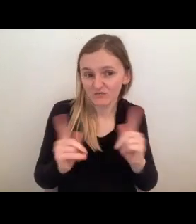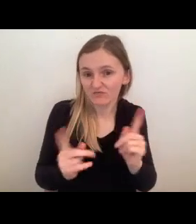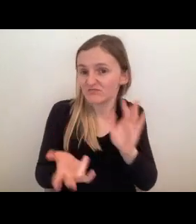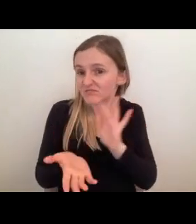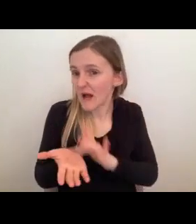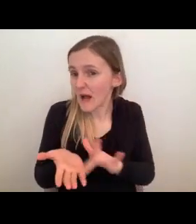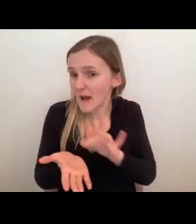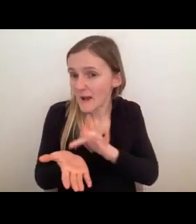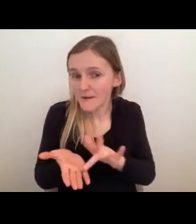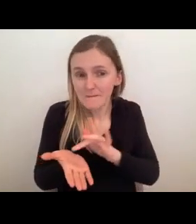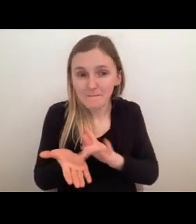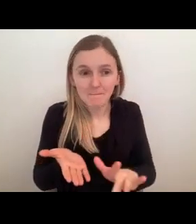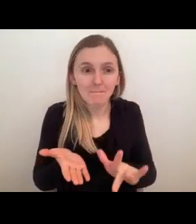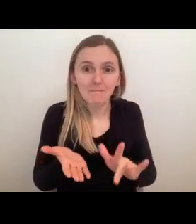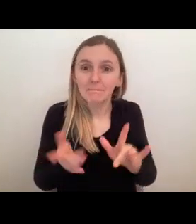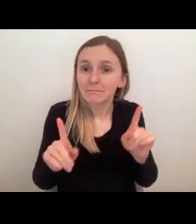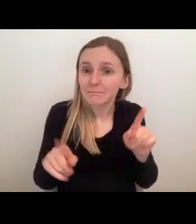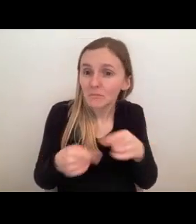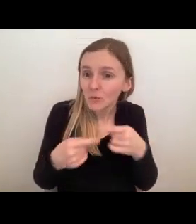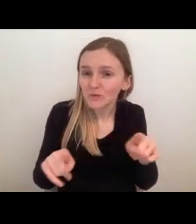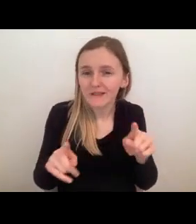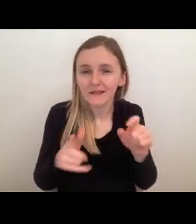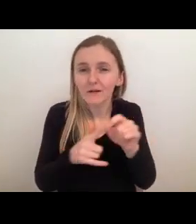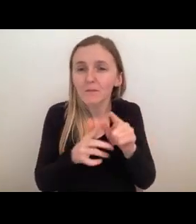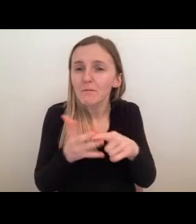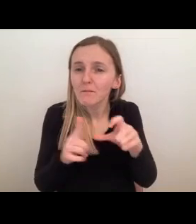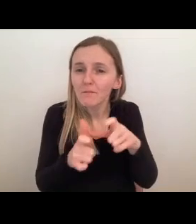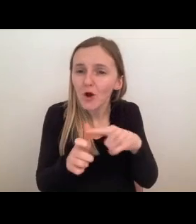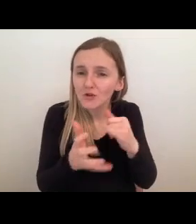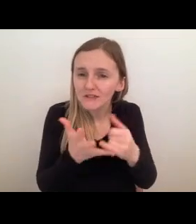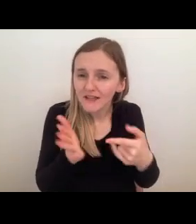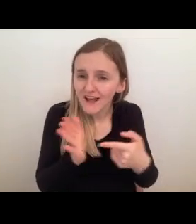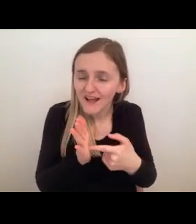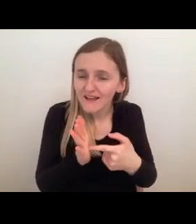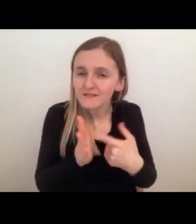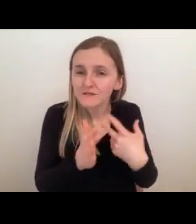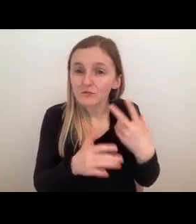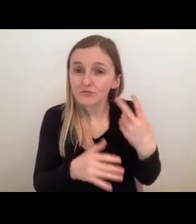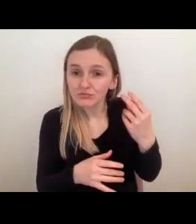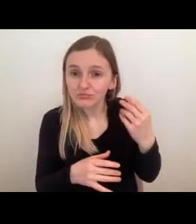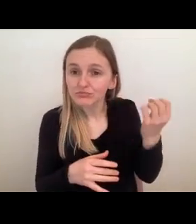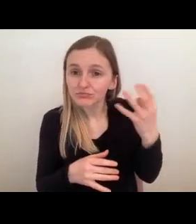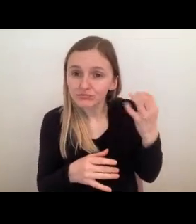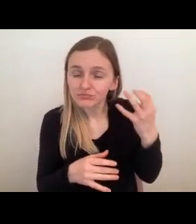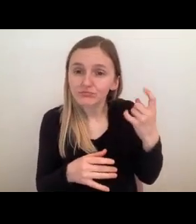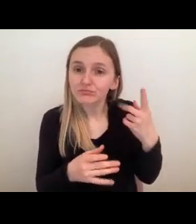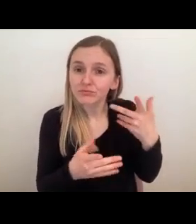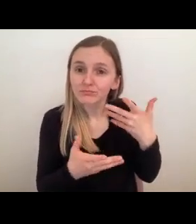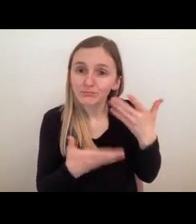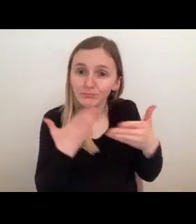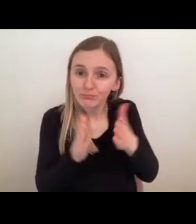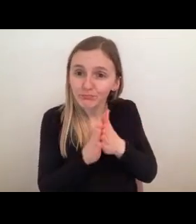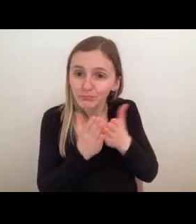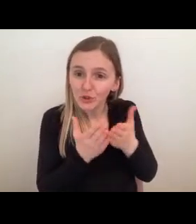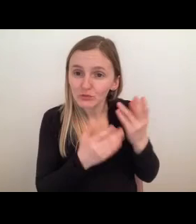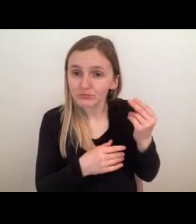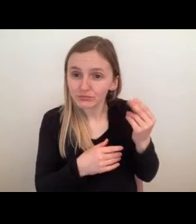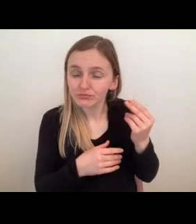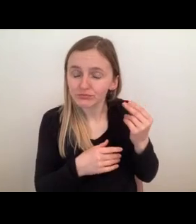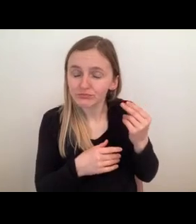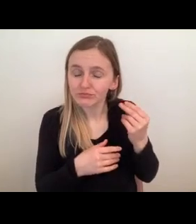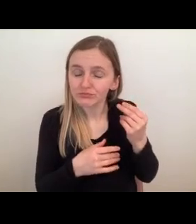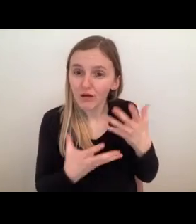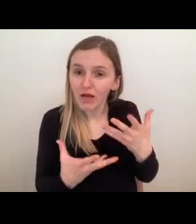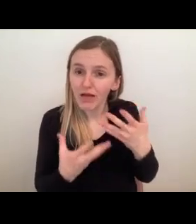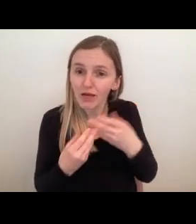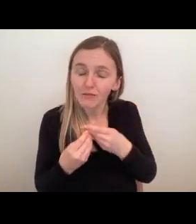iPads, music, podcasts, audio books. It just means that there can be a really good distraction. I certainly